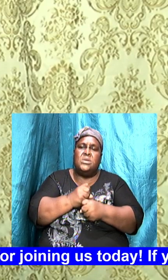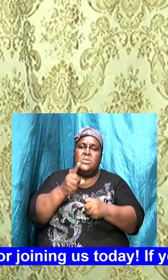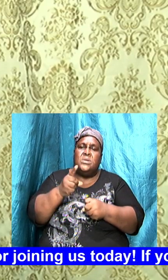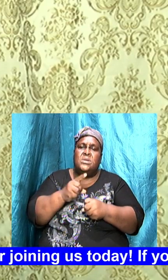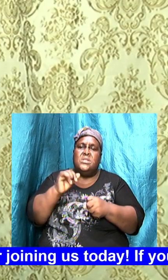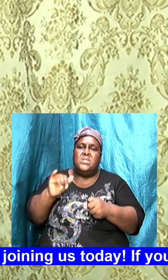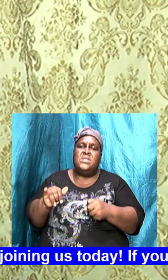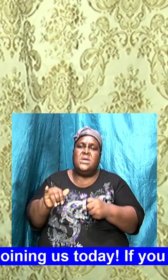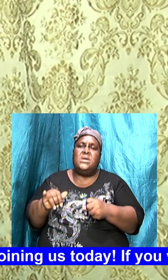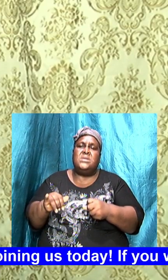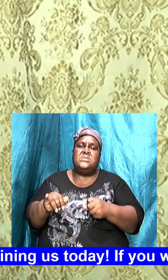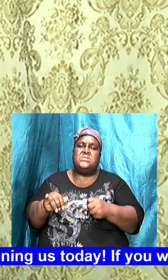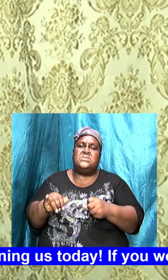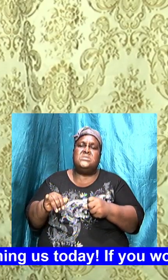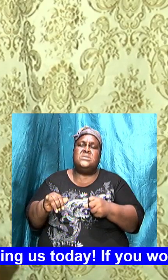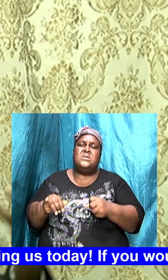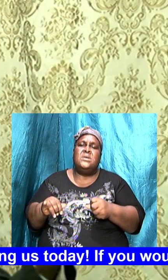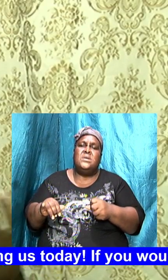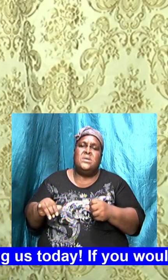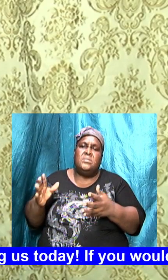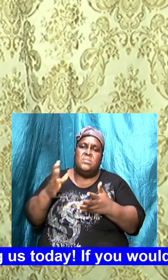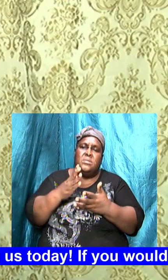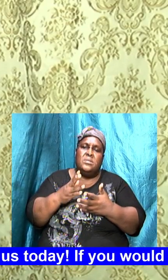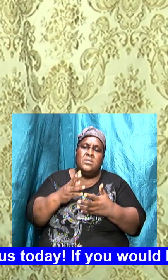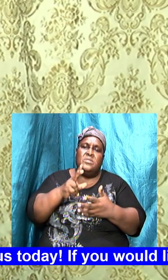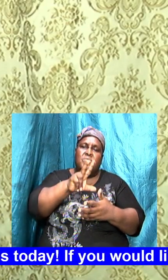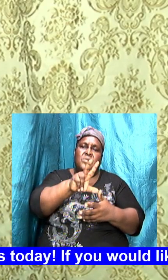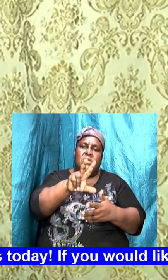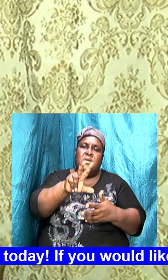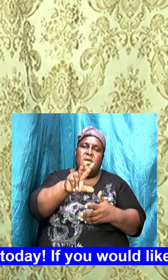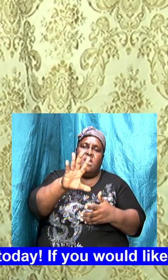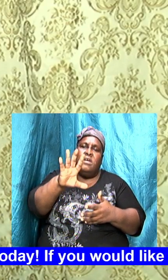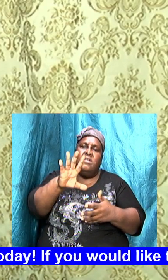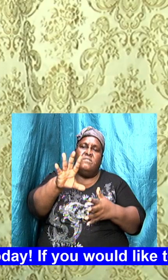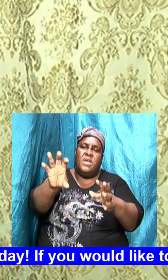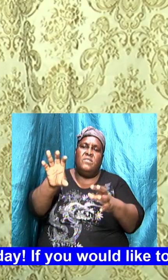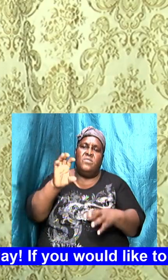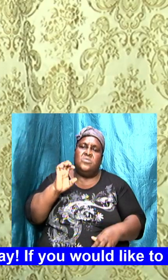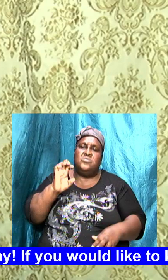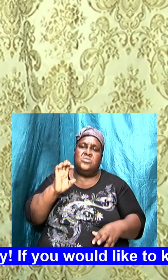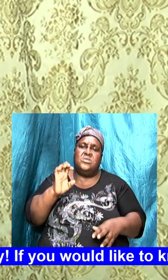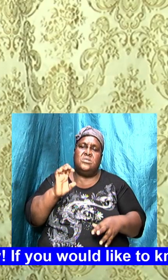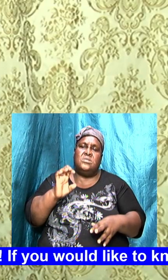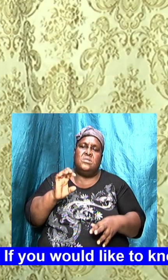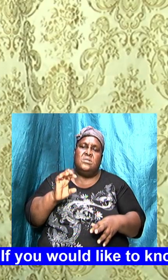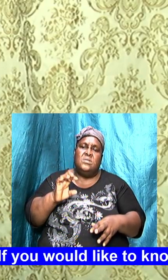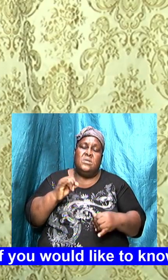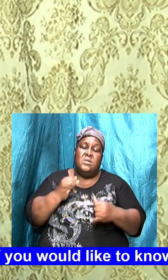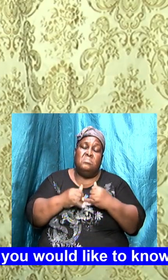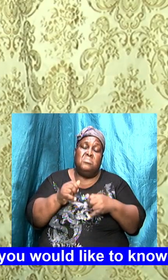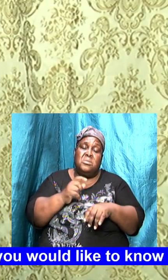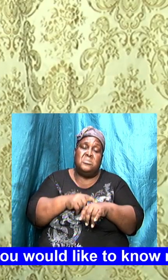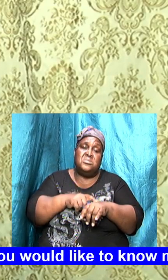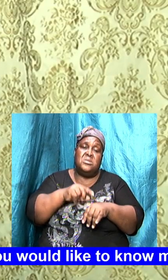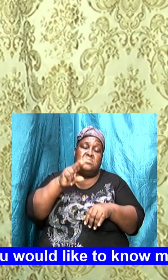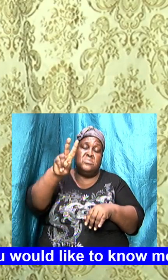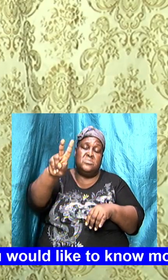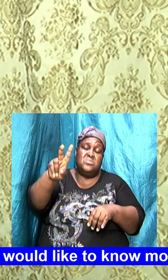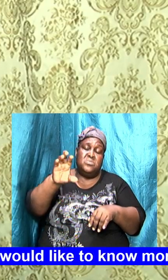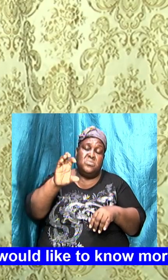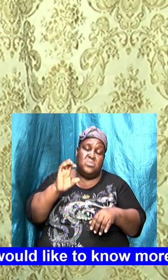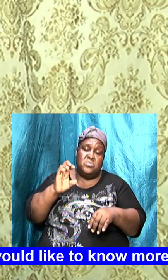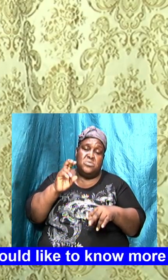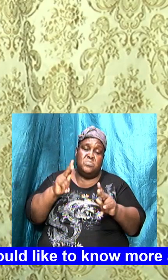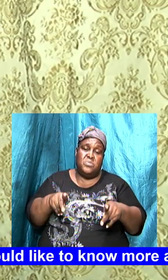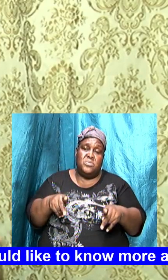accommodate 300 or 500. I want us to be there. The last time we said we want 200 persons to be on,